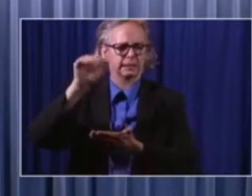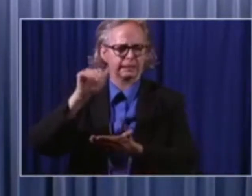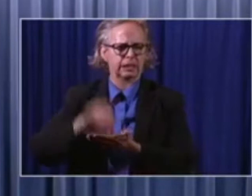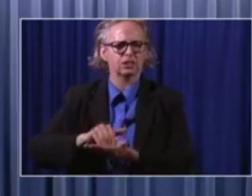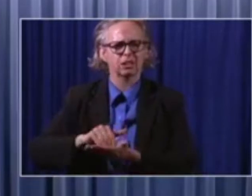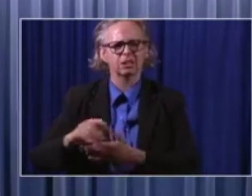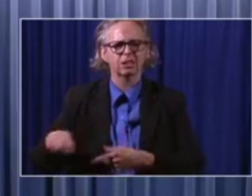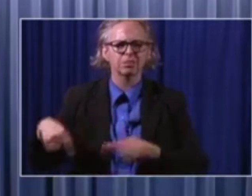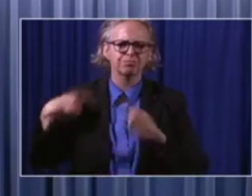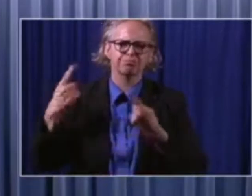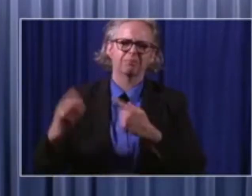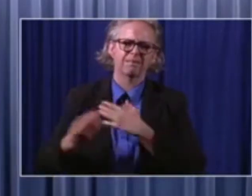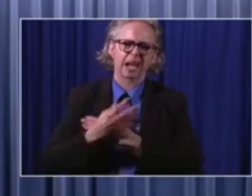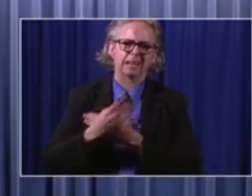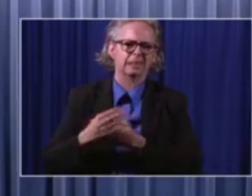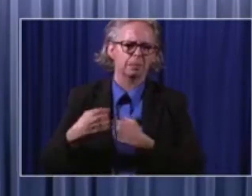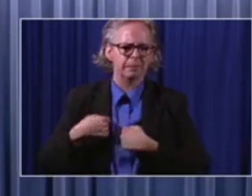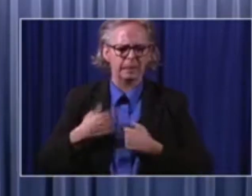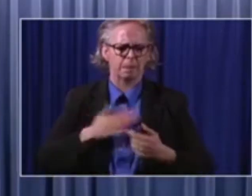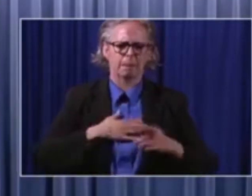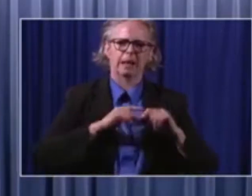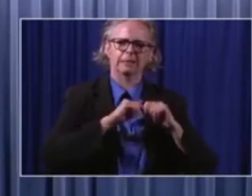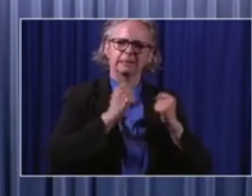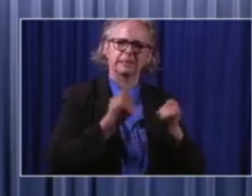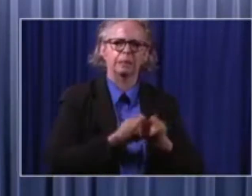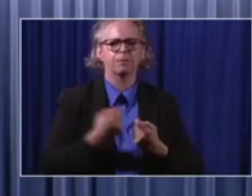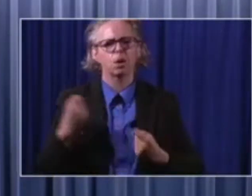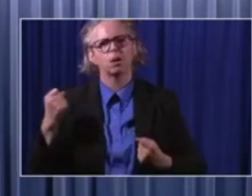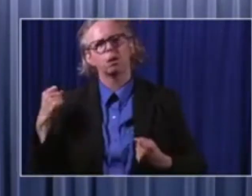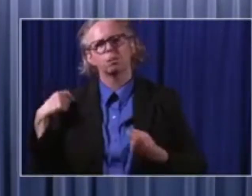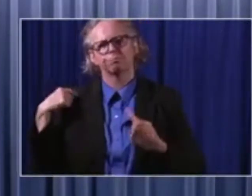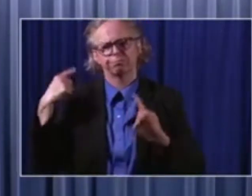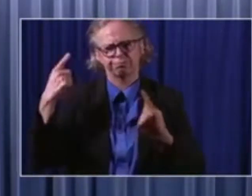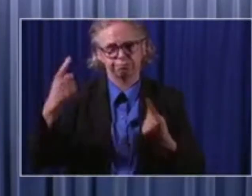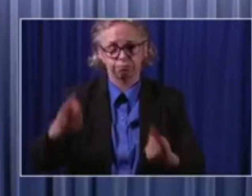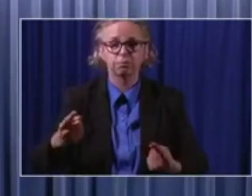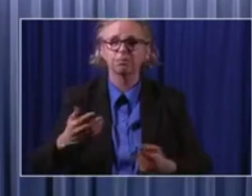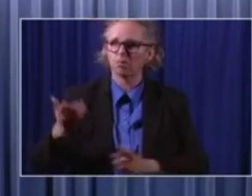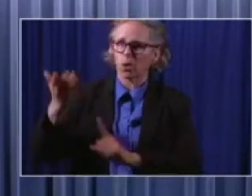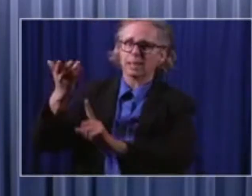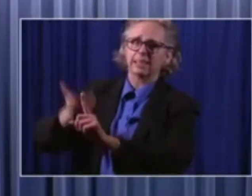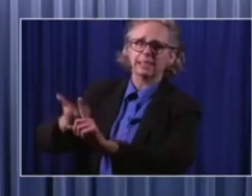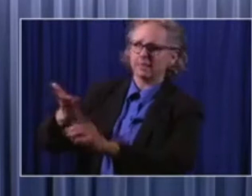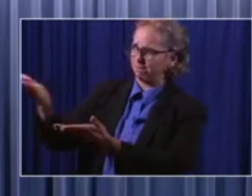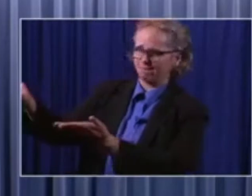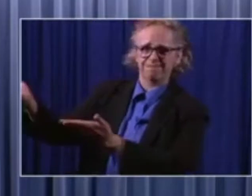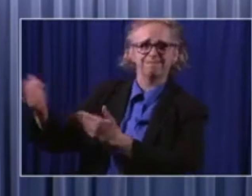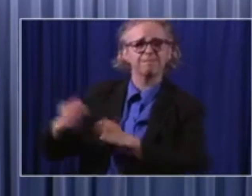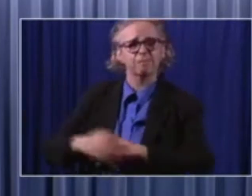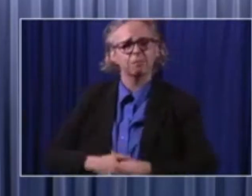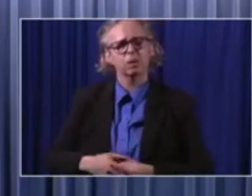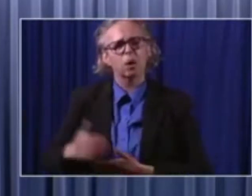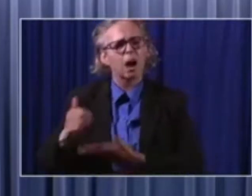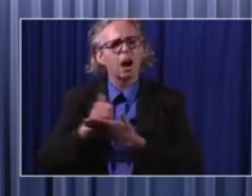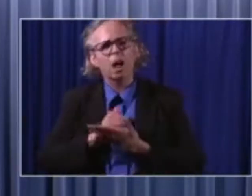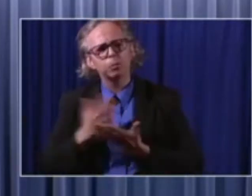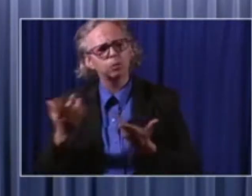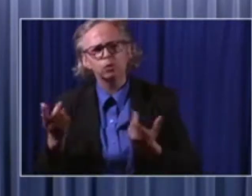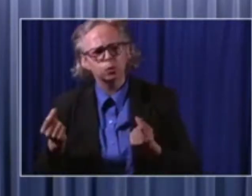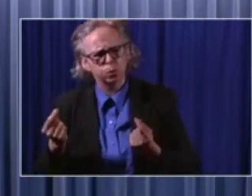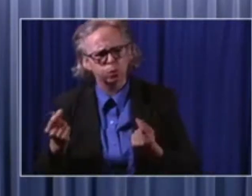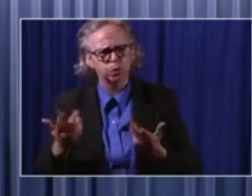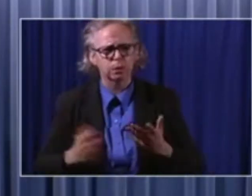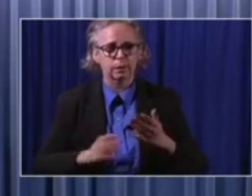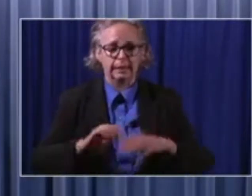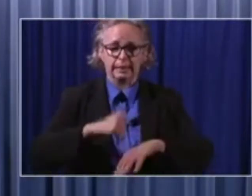this pandemic. He was involved in helping us develop our public health advisory system, that color code that you're